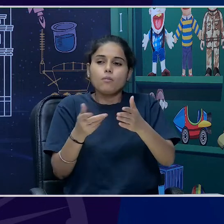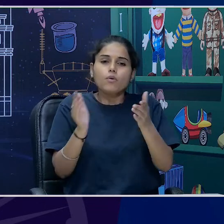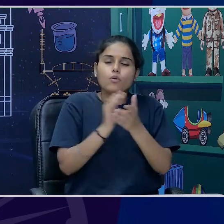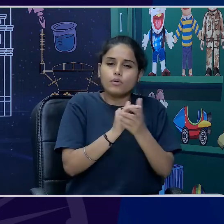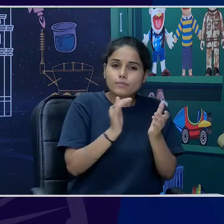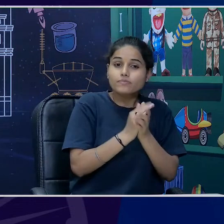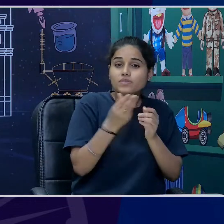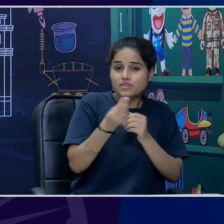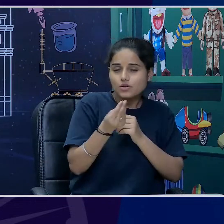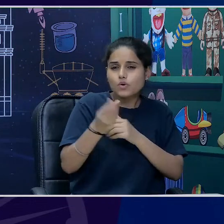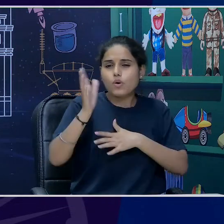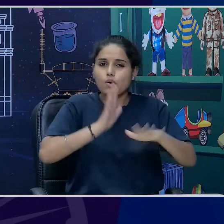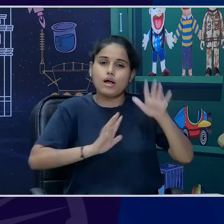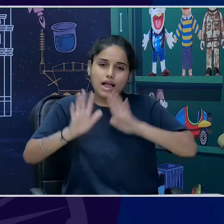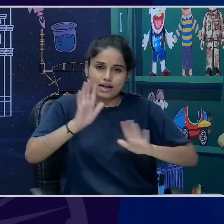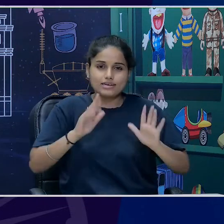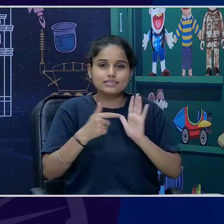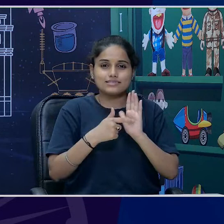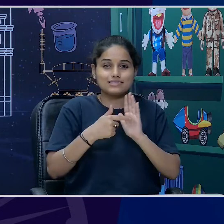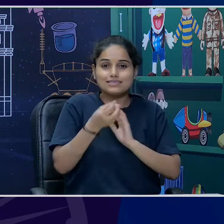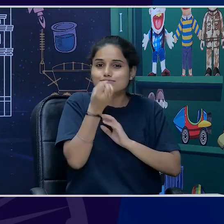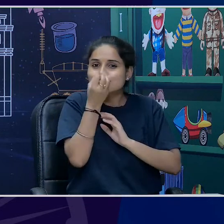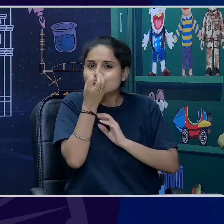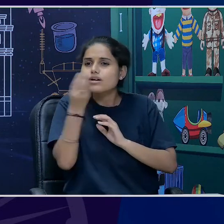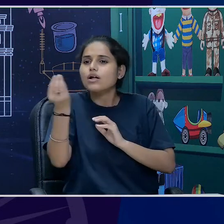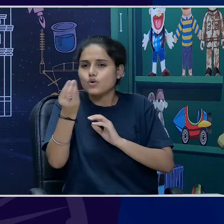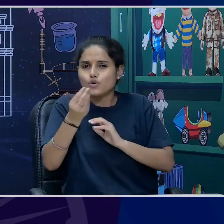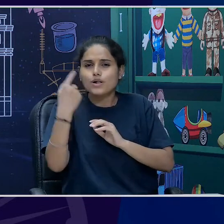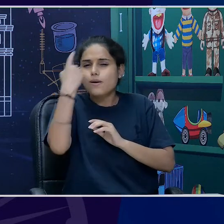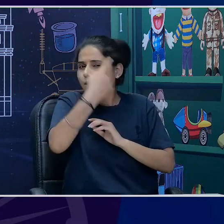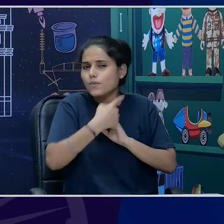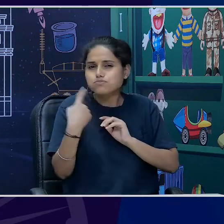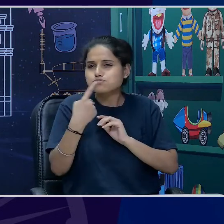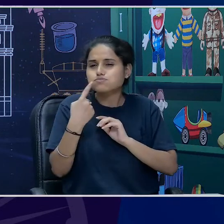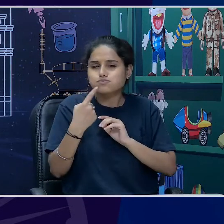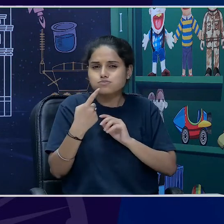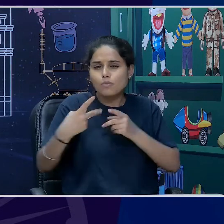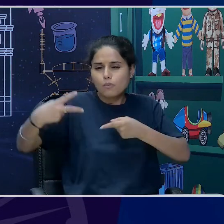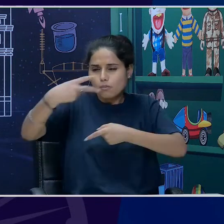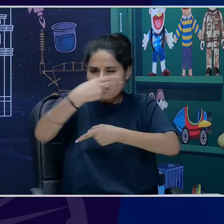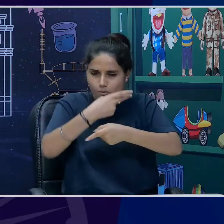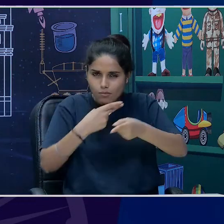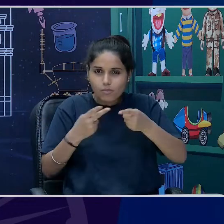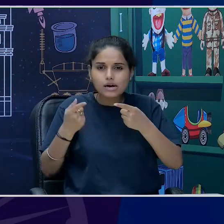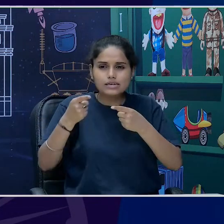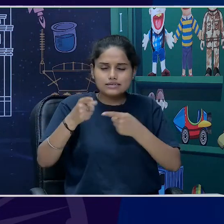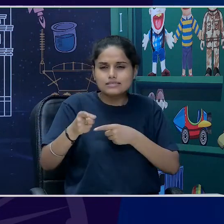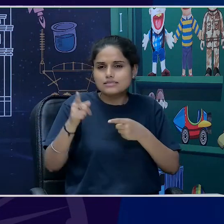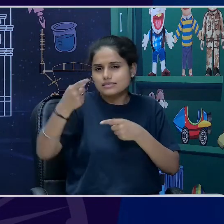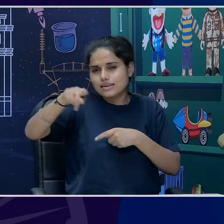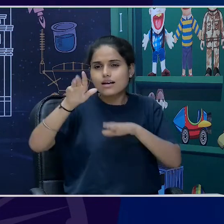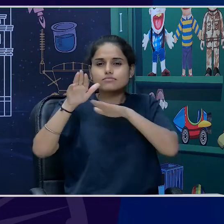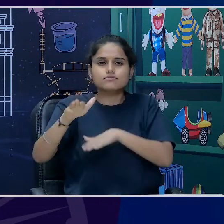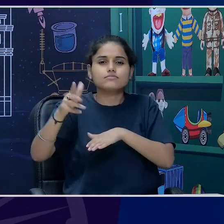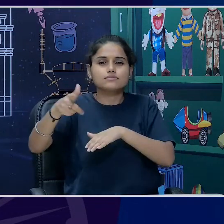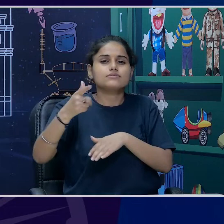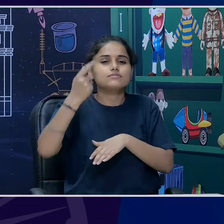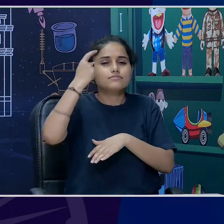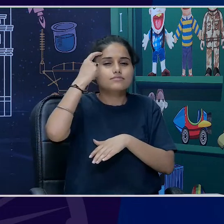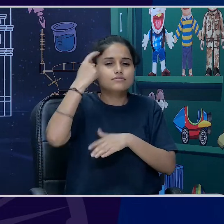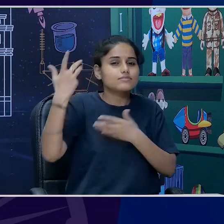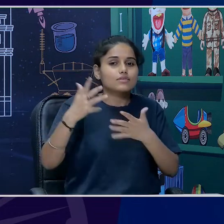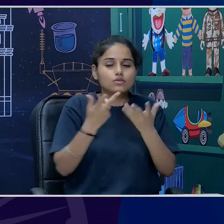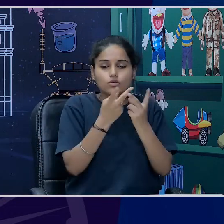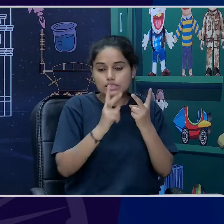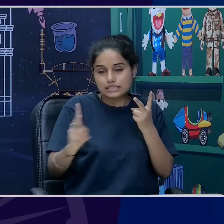can enact, some can become marigold flowers also. So Absolutely. it depends how you are going to deliver the poem in the class. There are